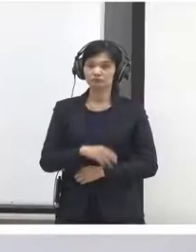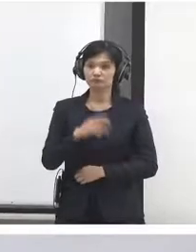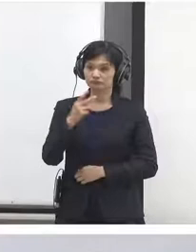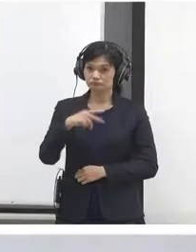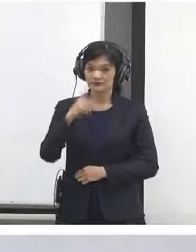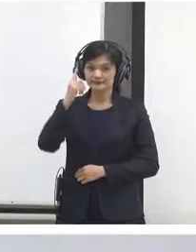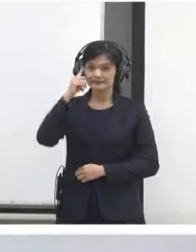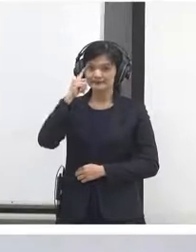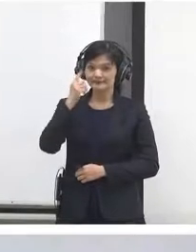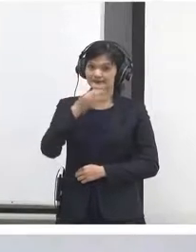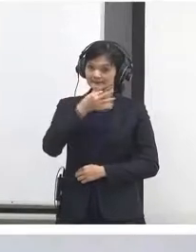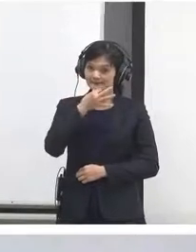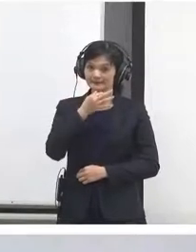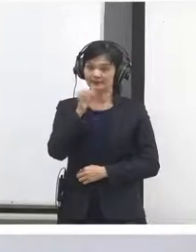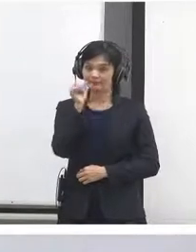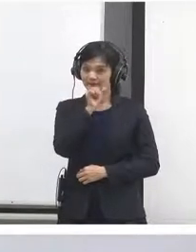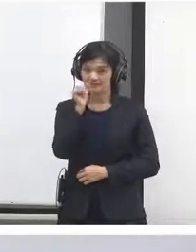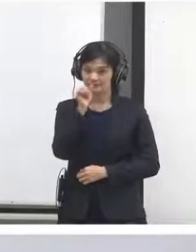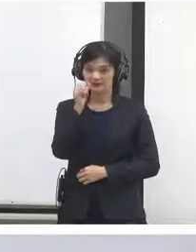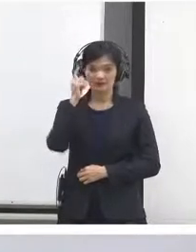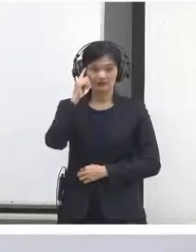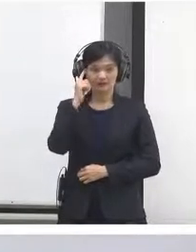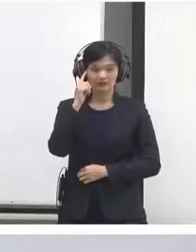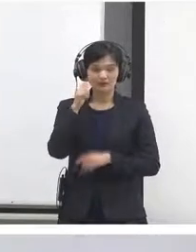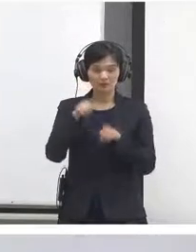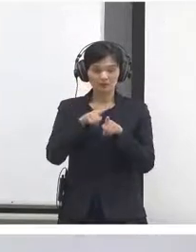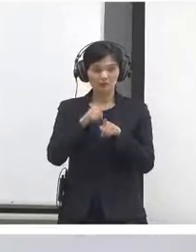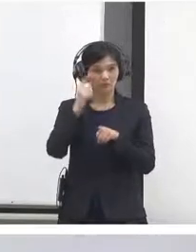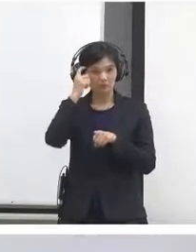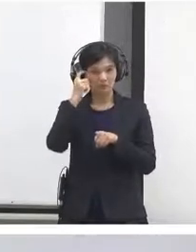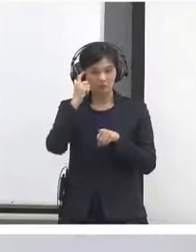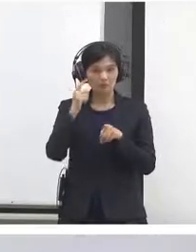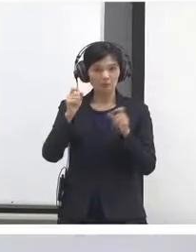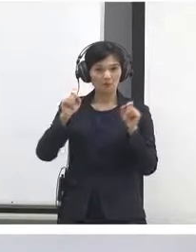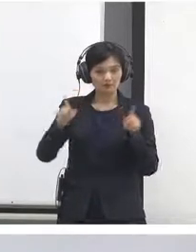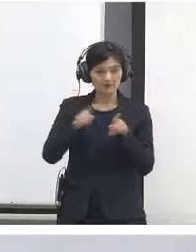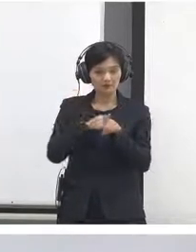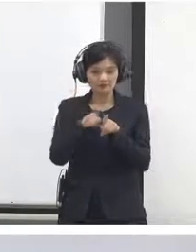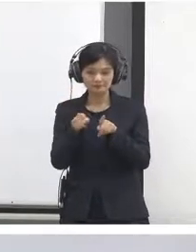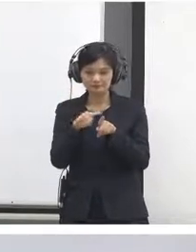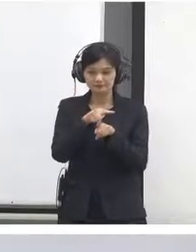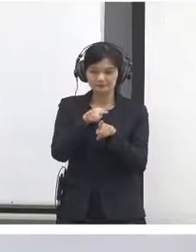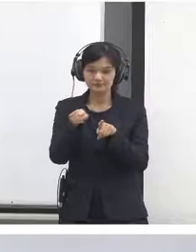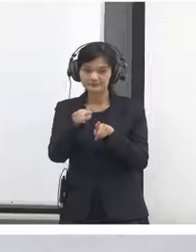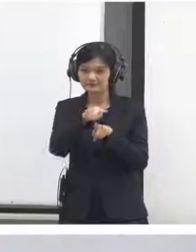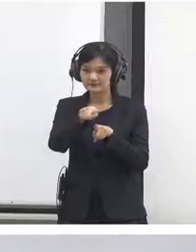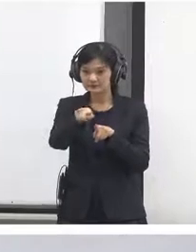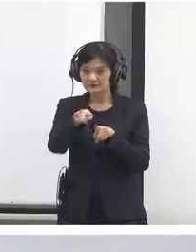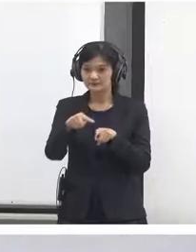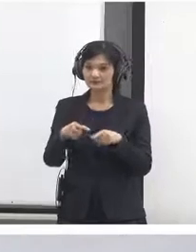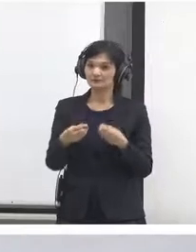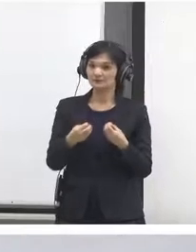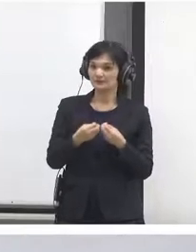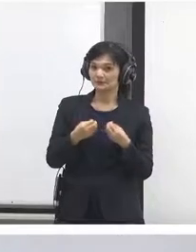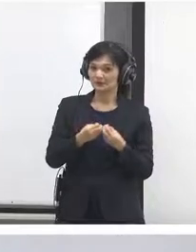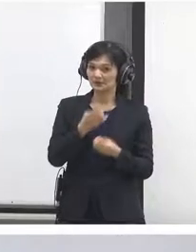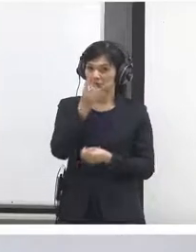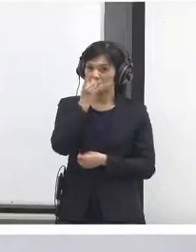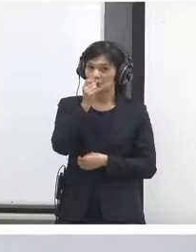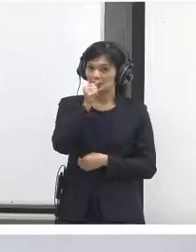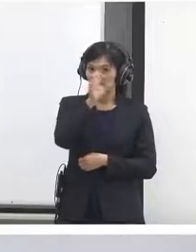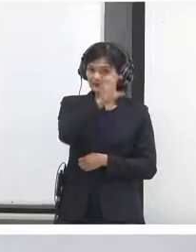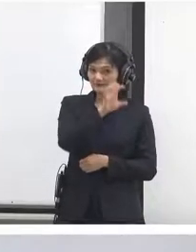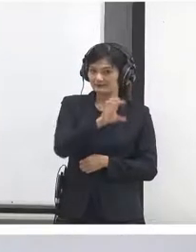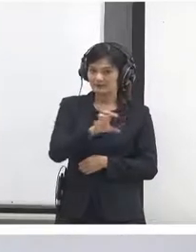some stories or words is hard to explain in different culture context. So how we figure out this